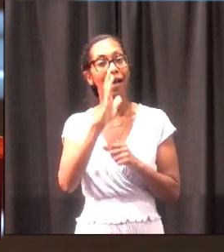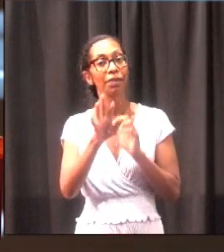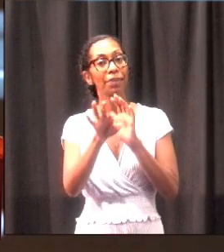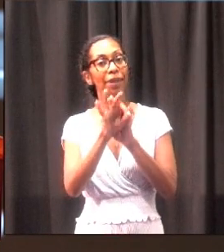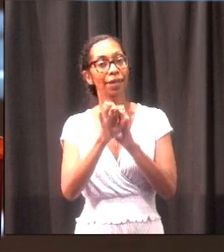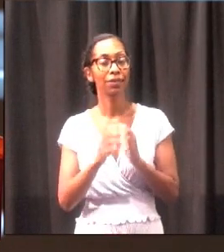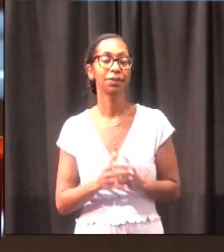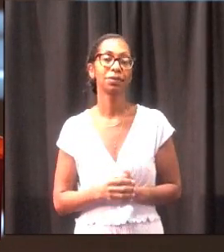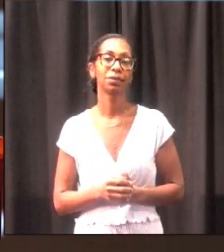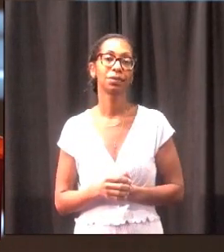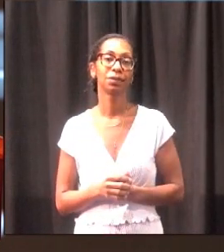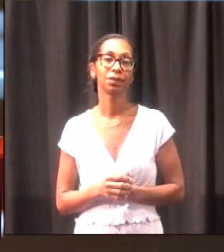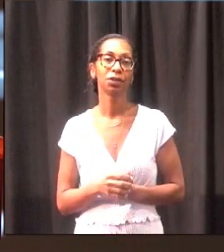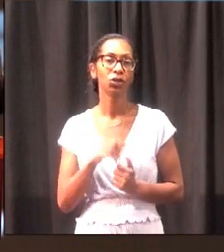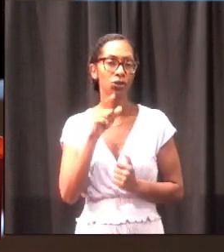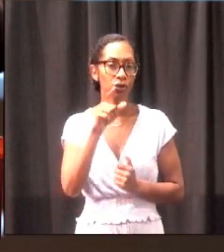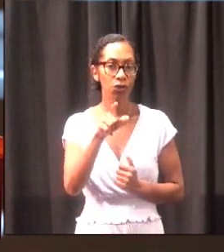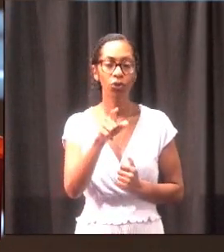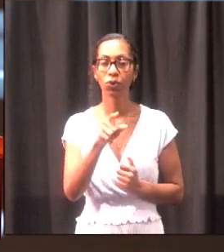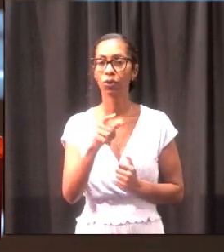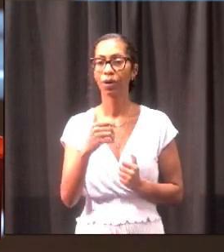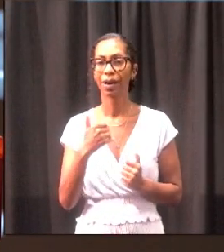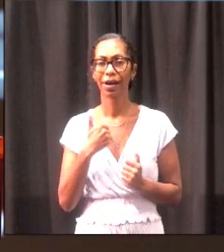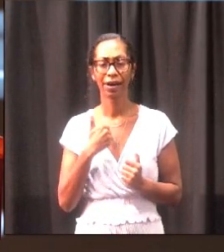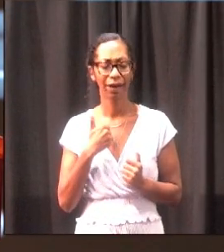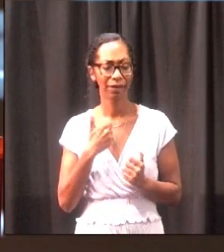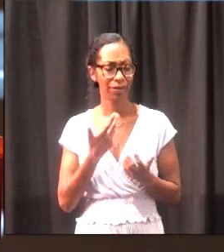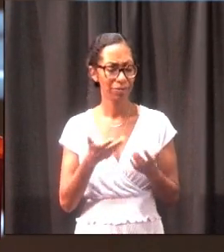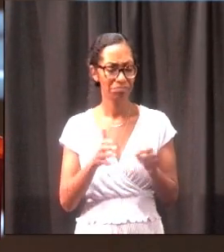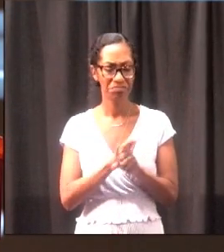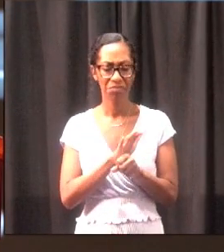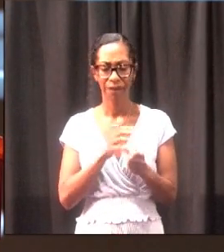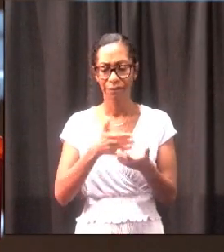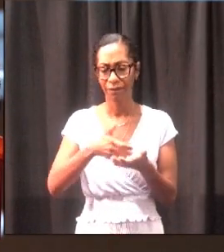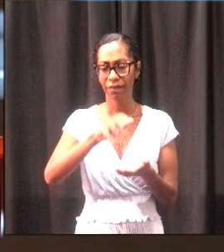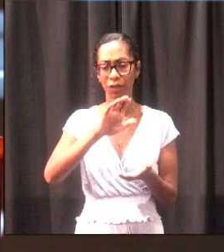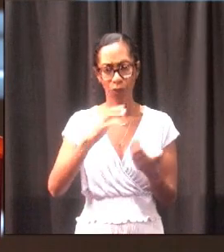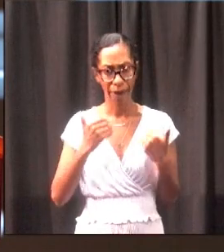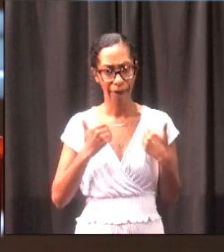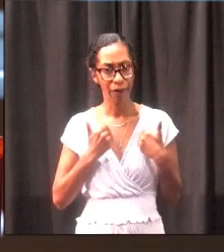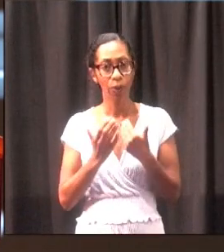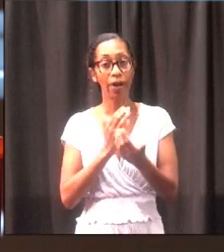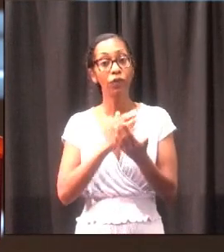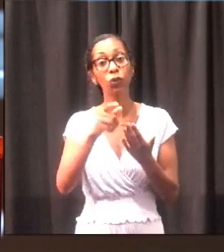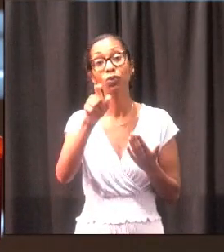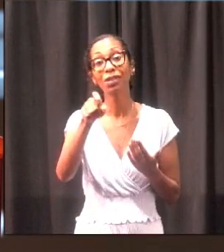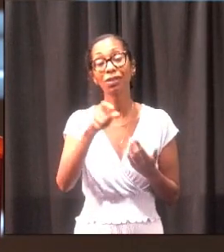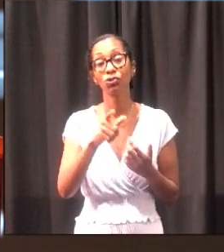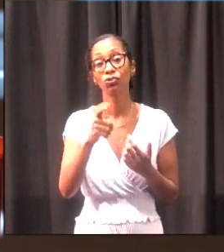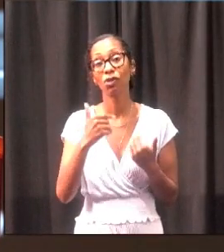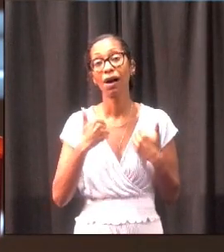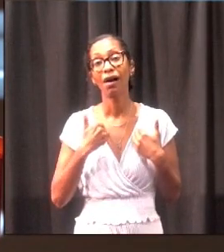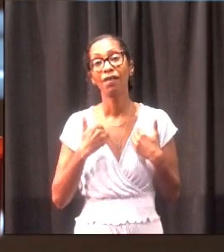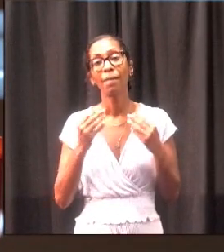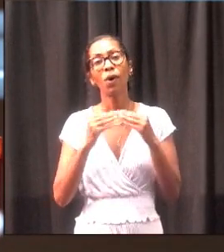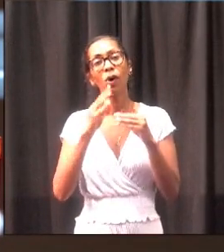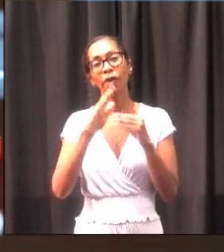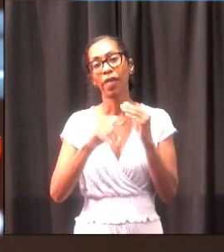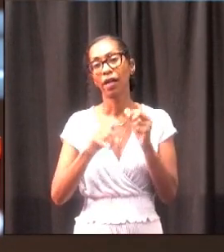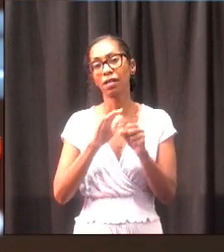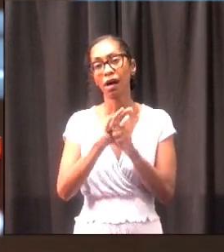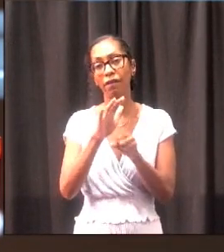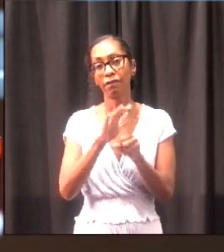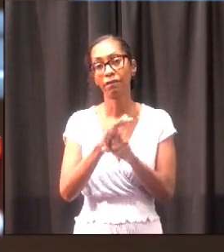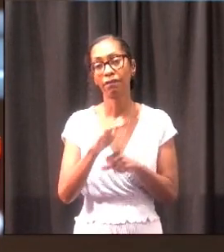are enriched. You are wealthy. You have what you need. You are overflowing with the